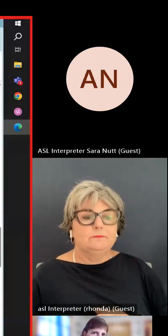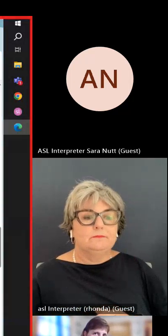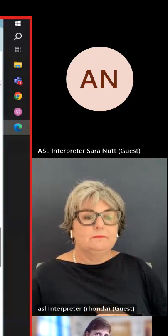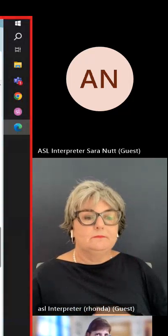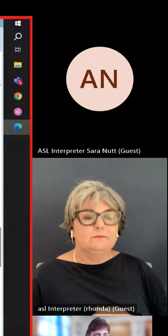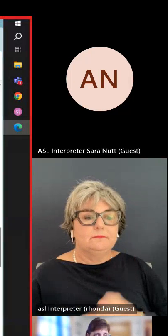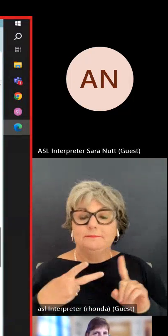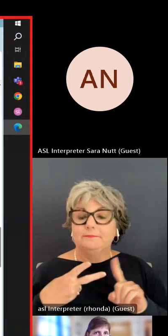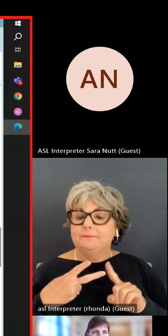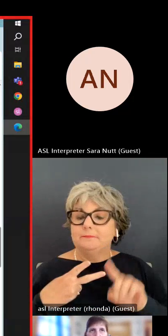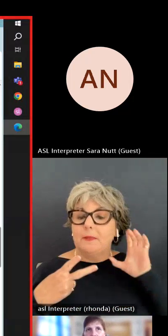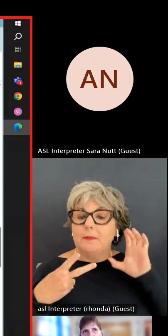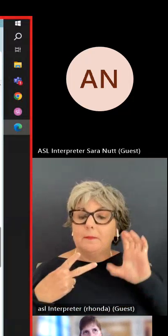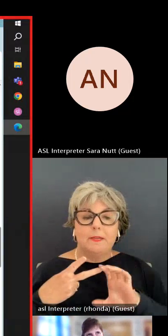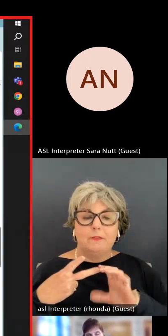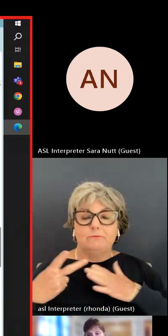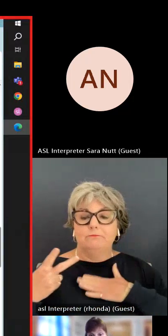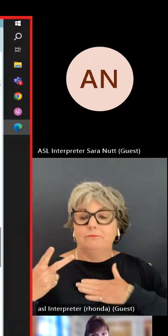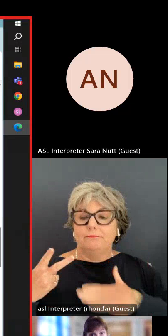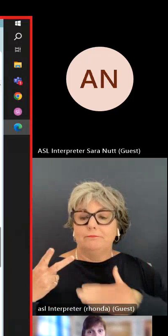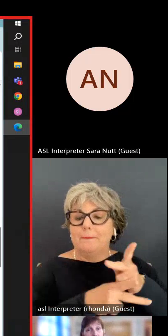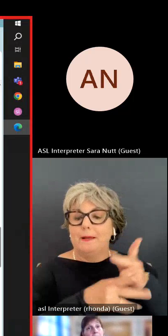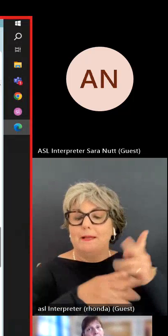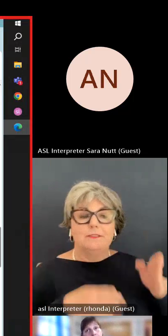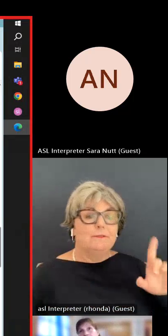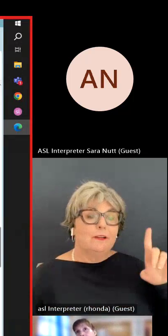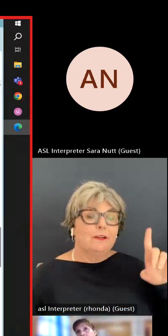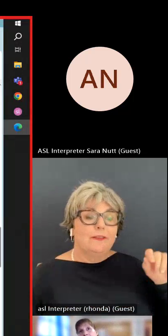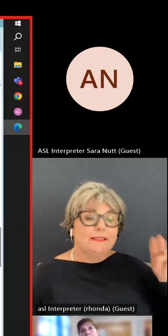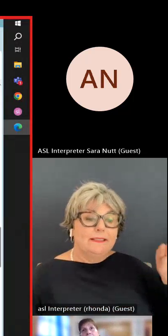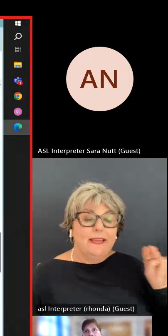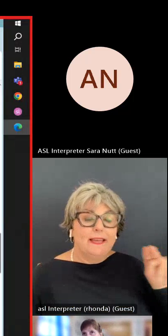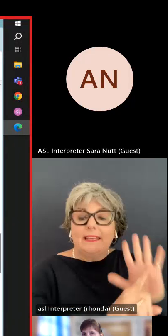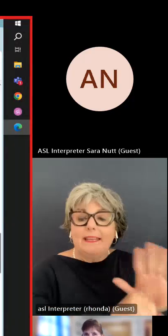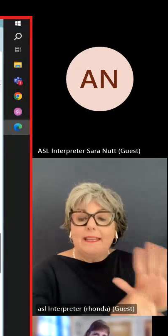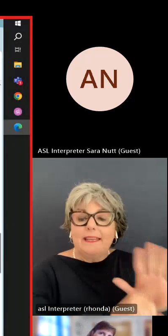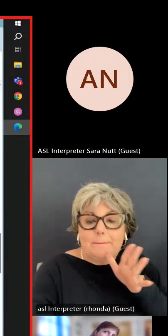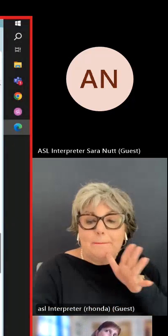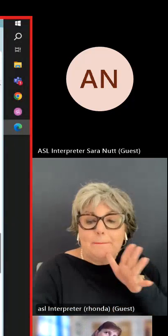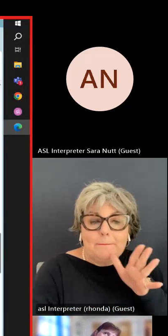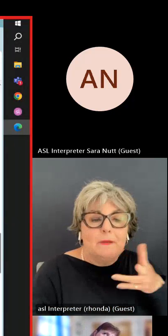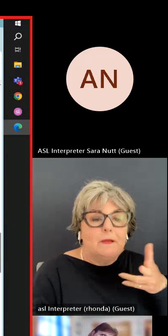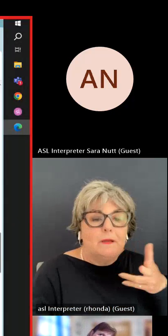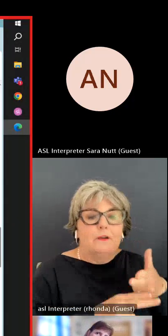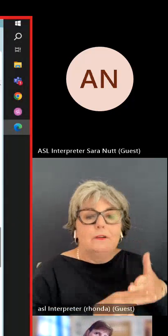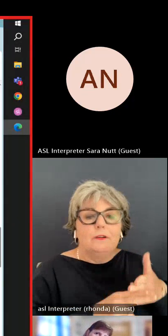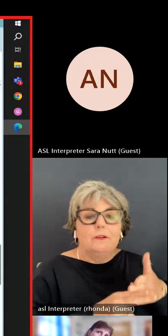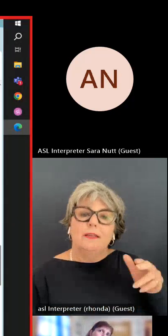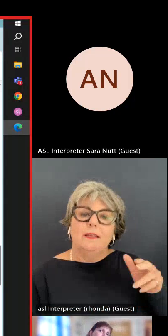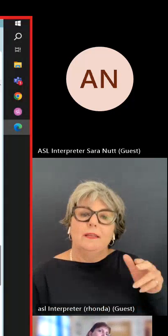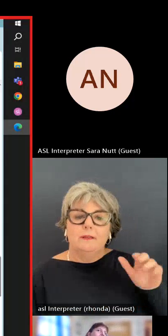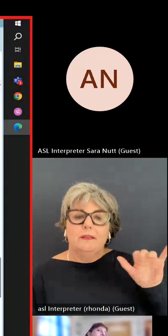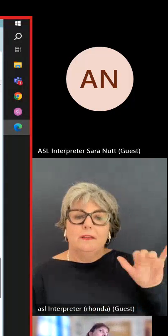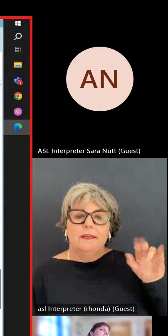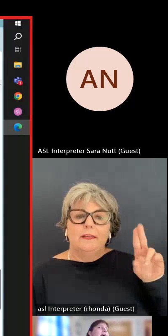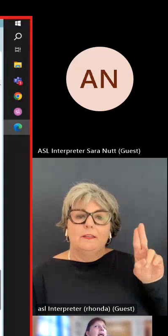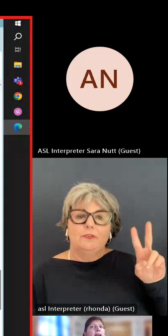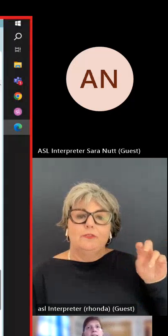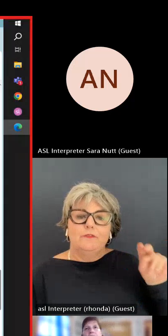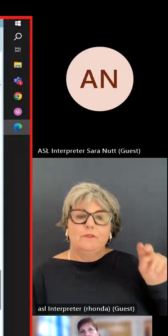second one is courtesy of my supervisor, Dan. It's actually his mom. Her name's Yvonne, and this is some information about